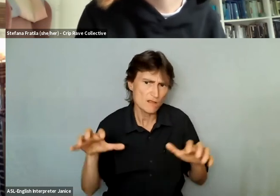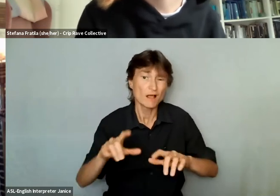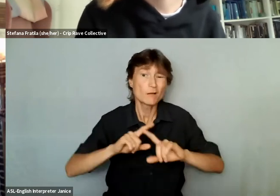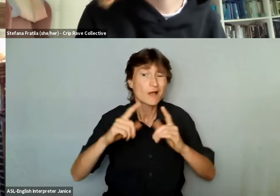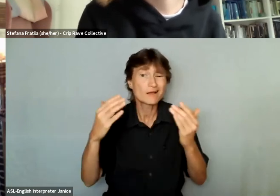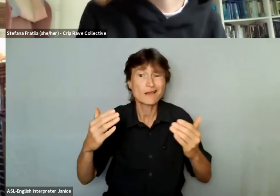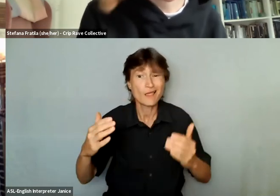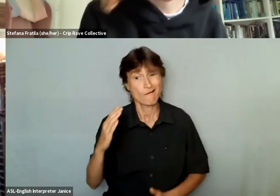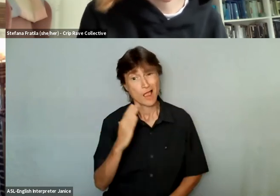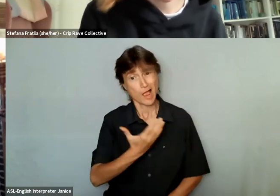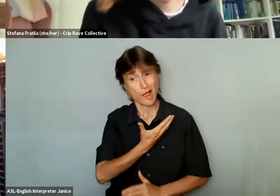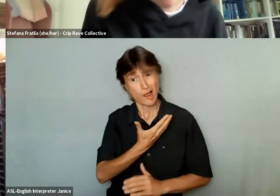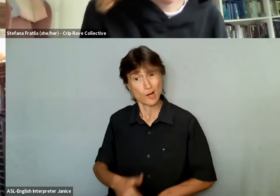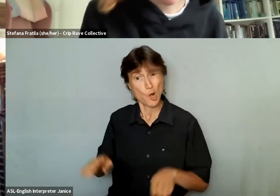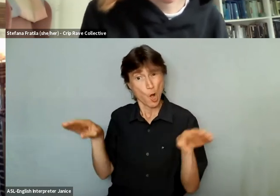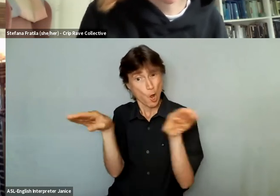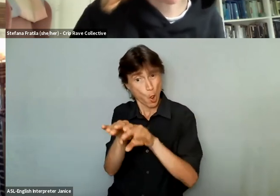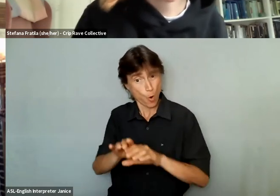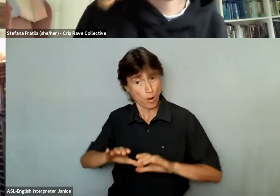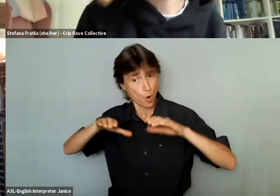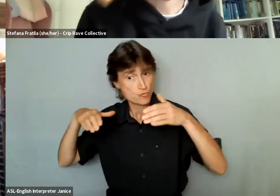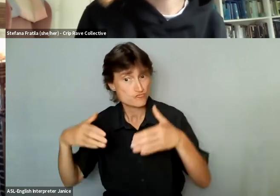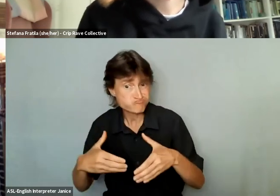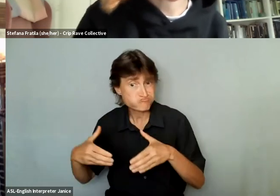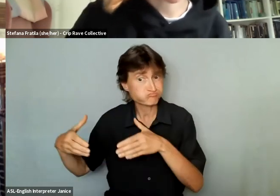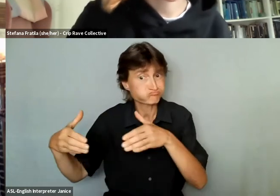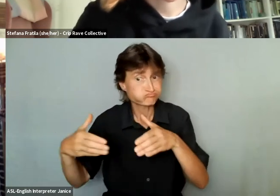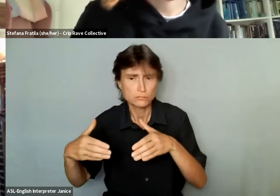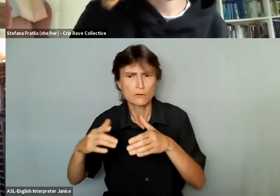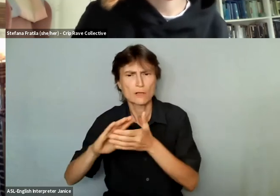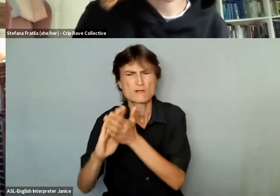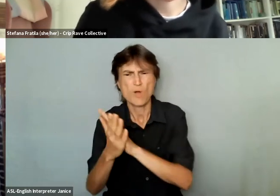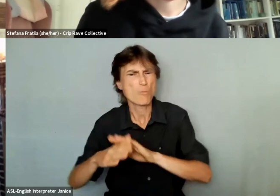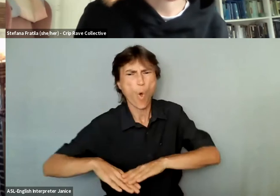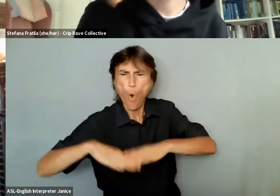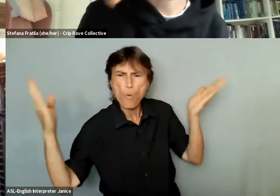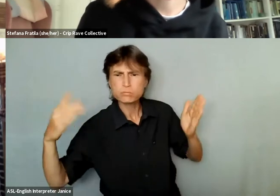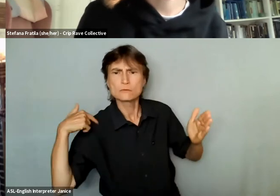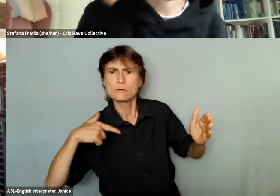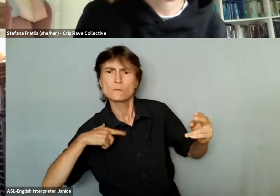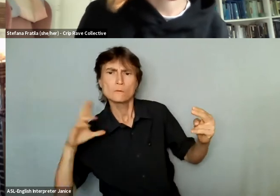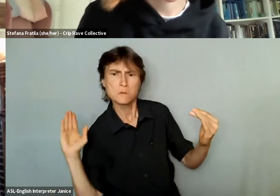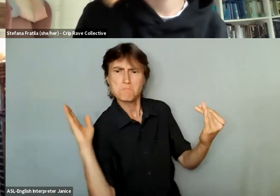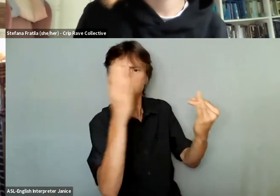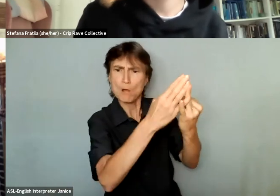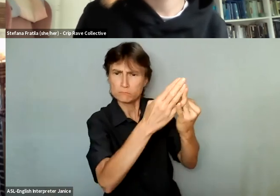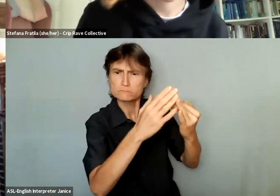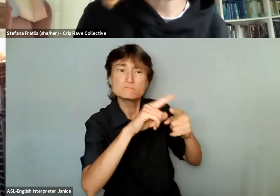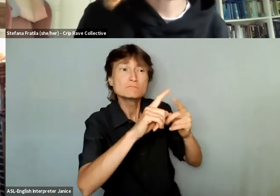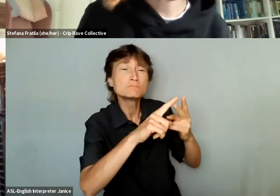into rave culture as specifically, and into kind of like live music, late night kind